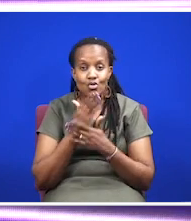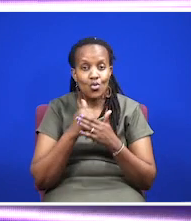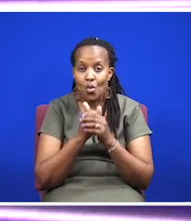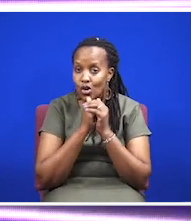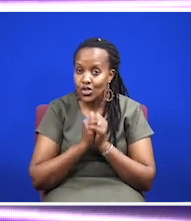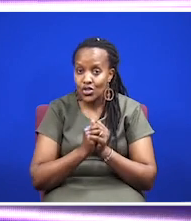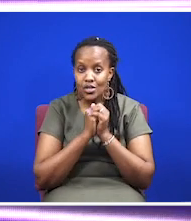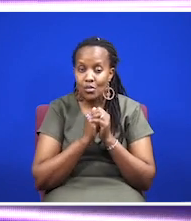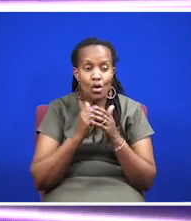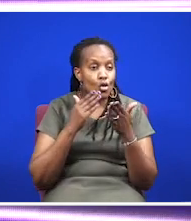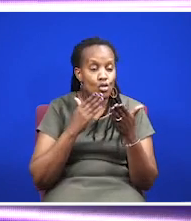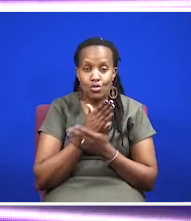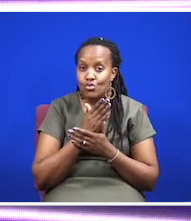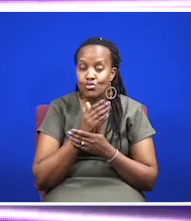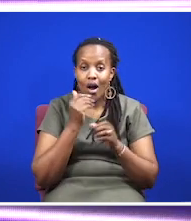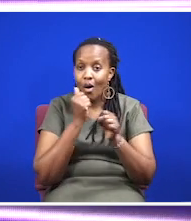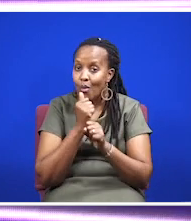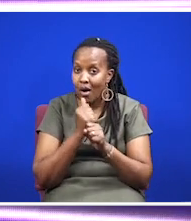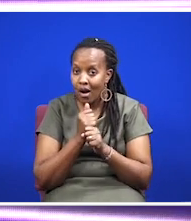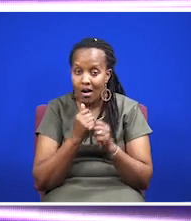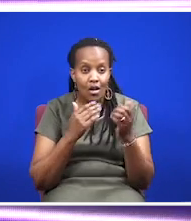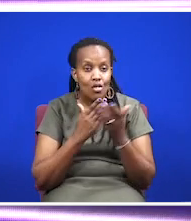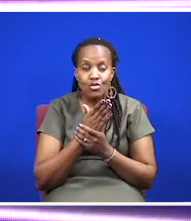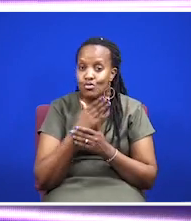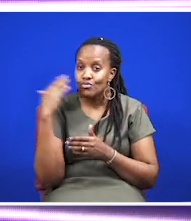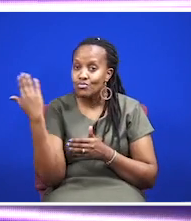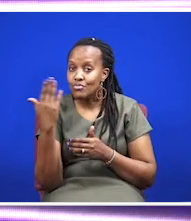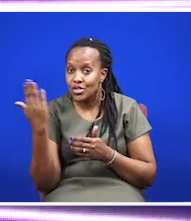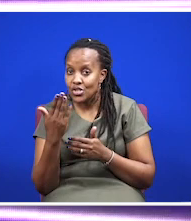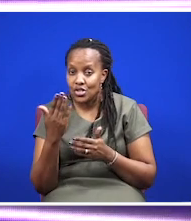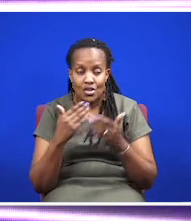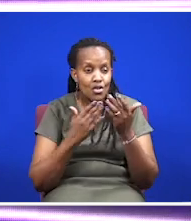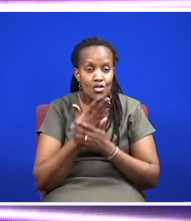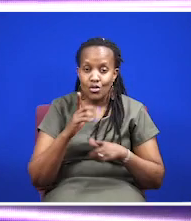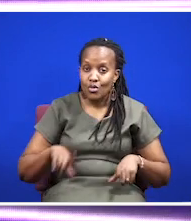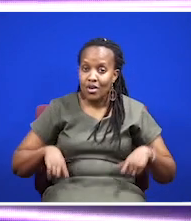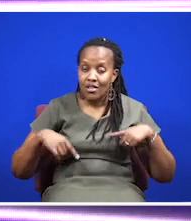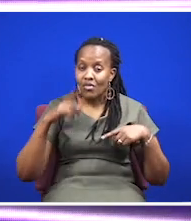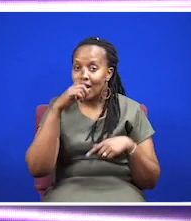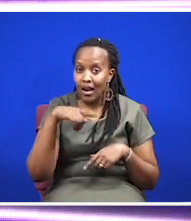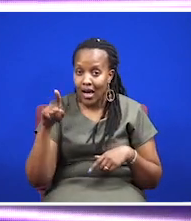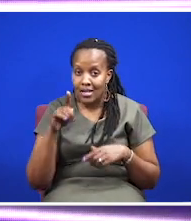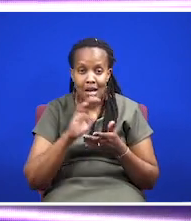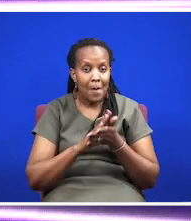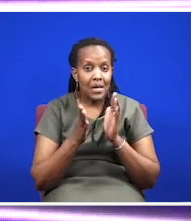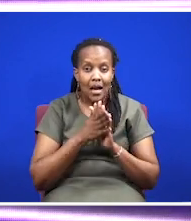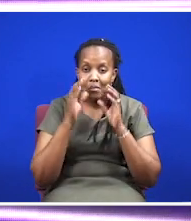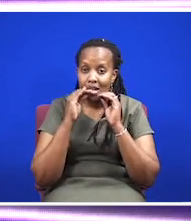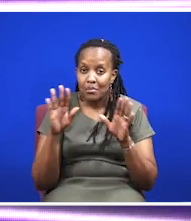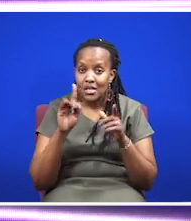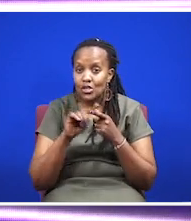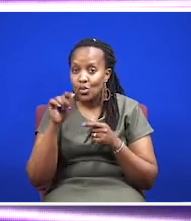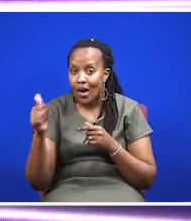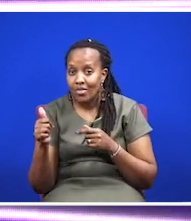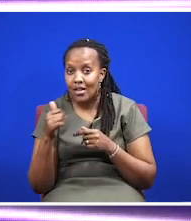do, by our conduct, by our proclaiming the gospel, by living right, by becoming a blessing to others, by speaking the